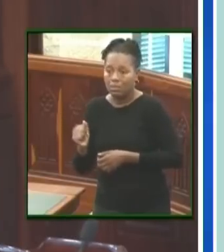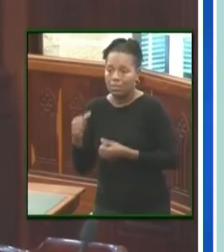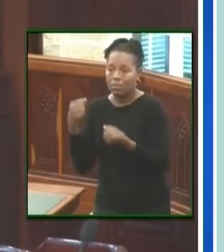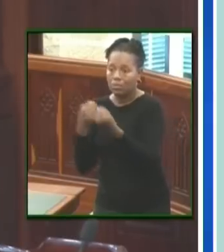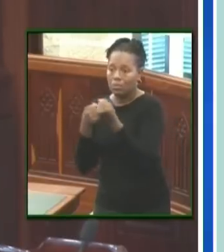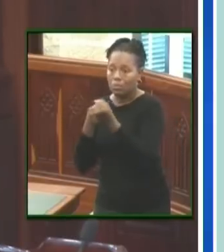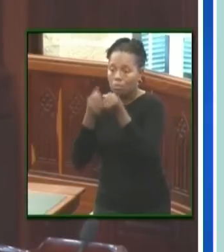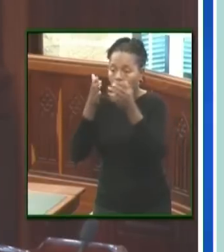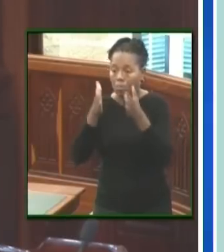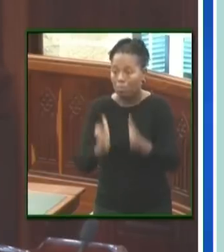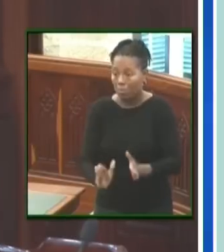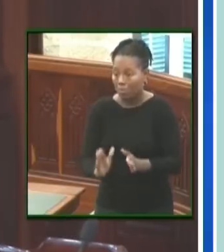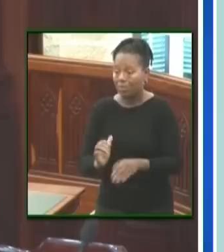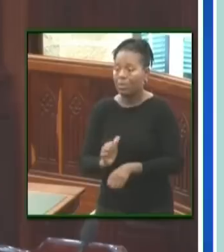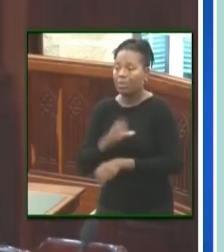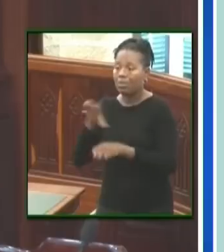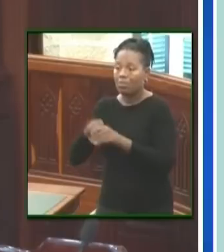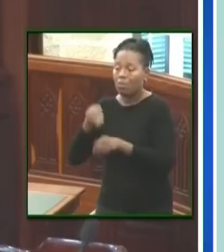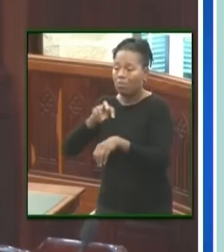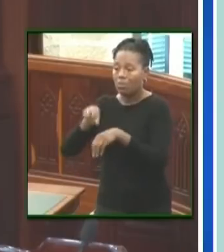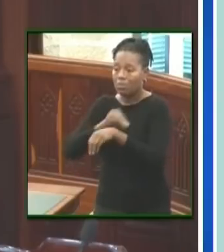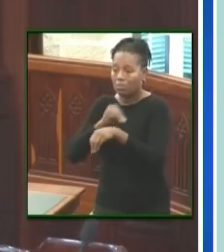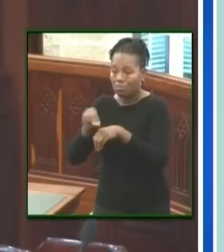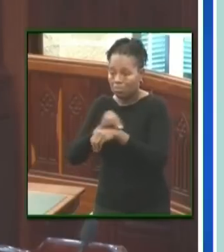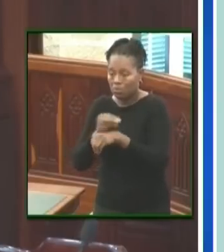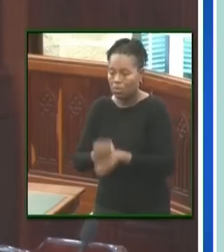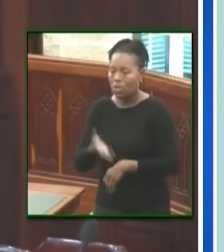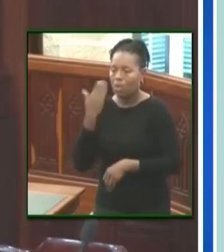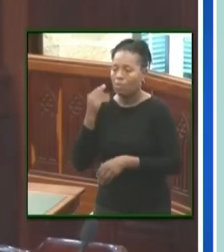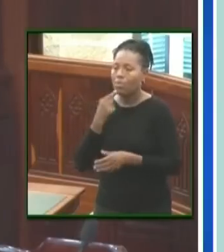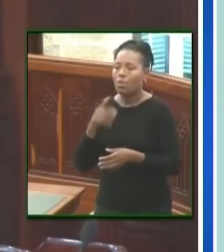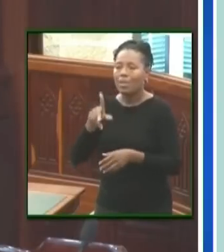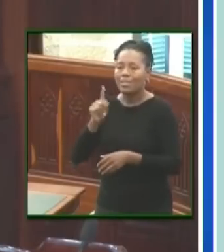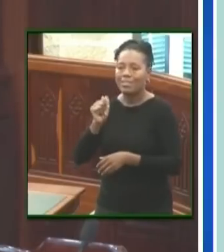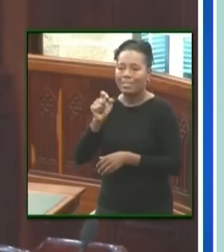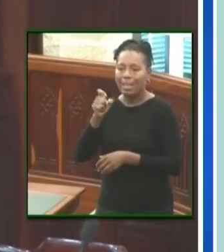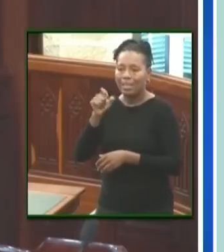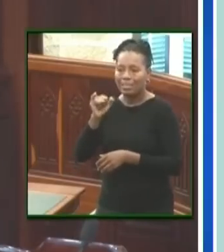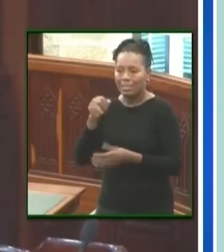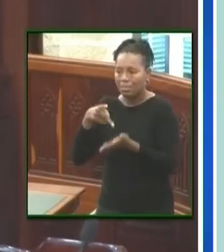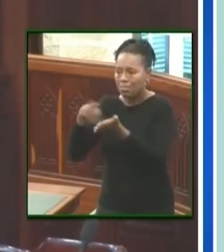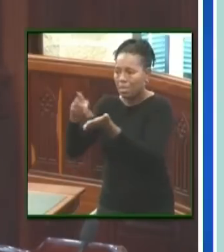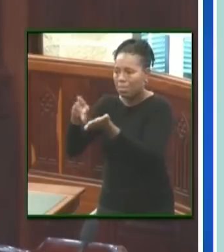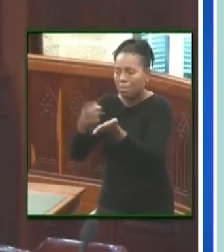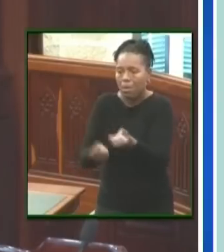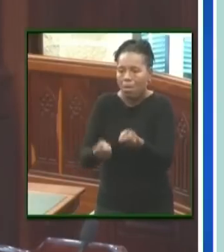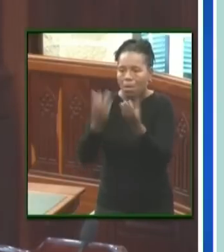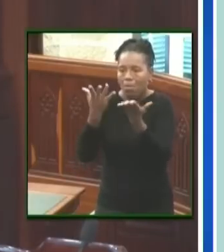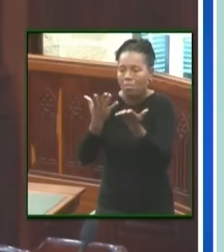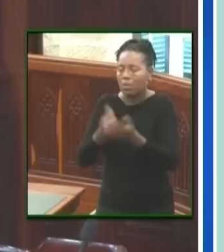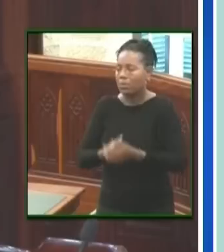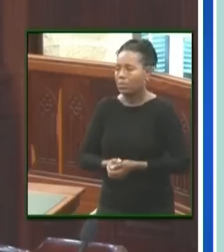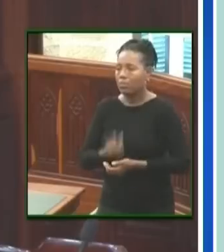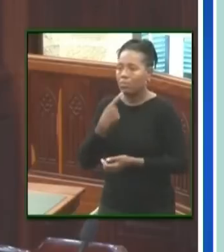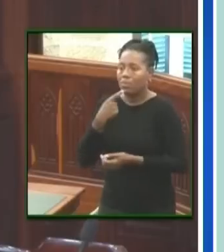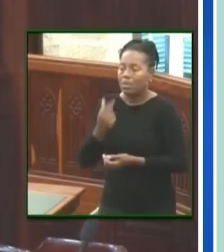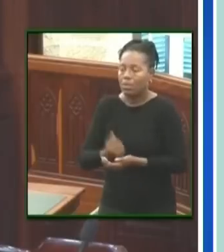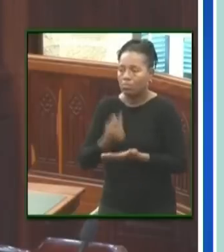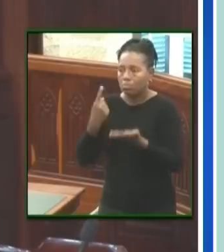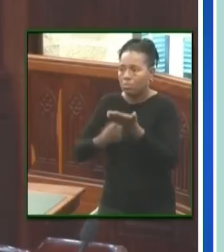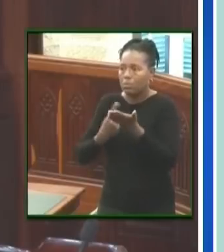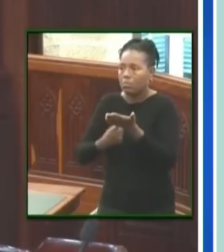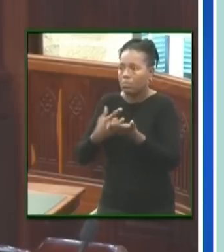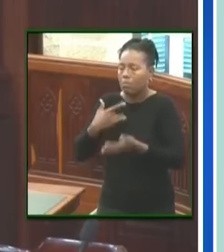to get a drop, when they tell me what they have to pay in taxi fare to get to the office, sometimes I